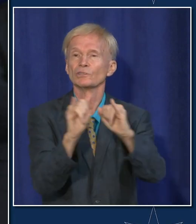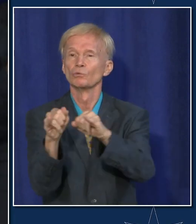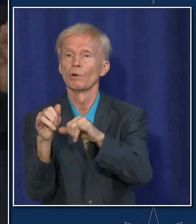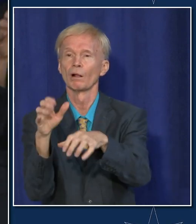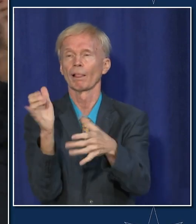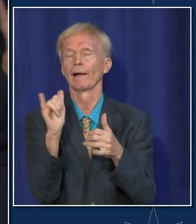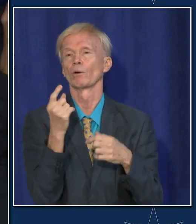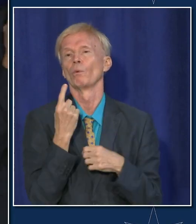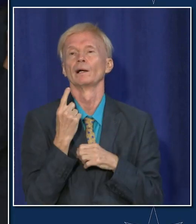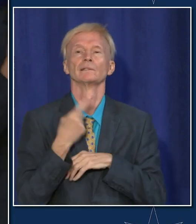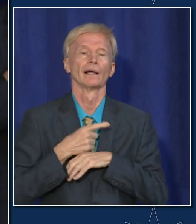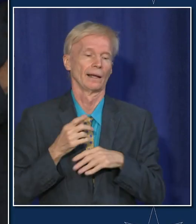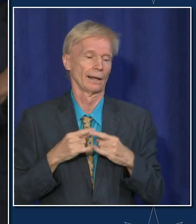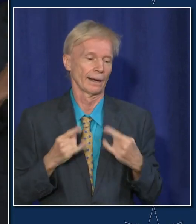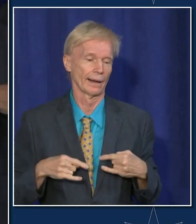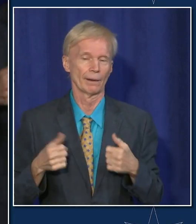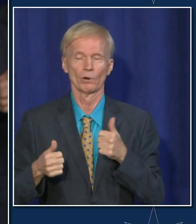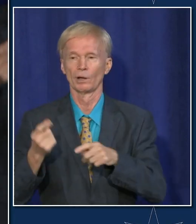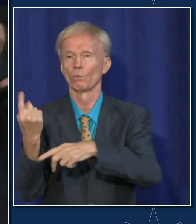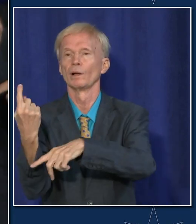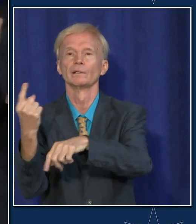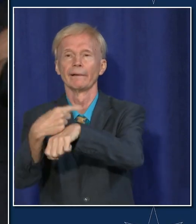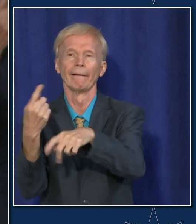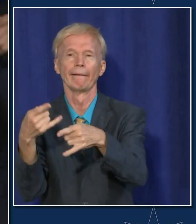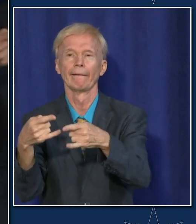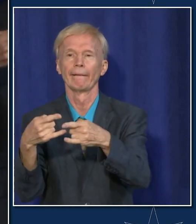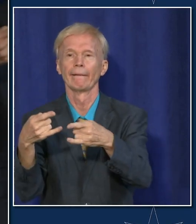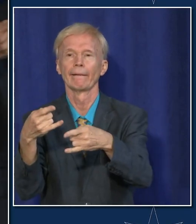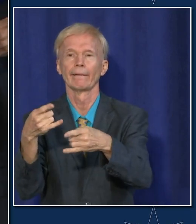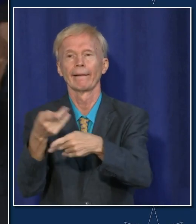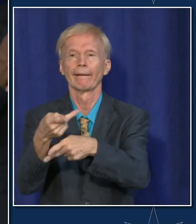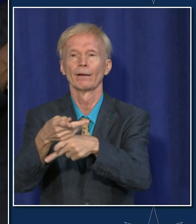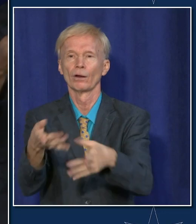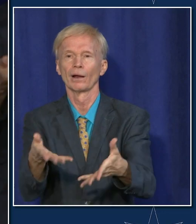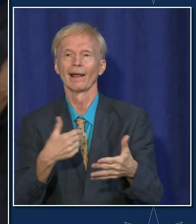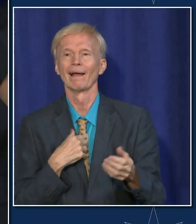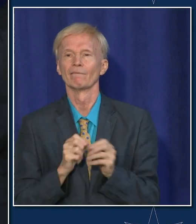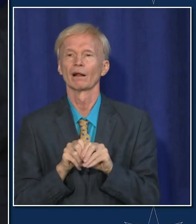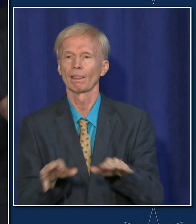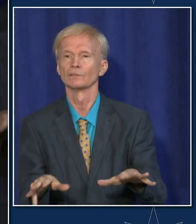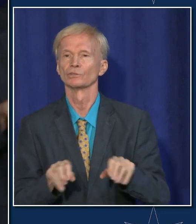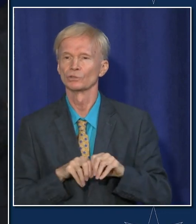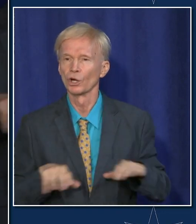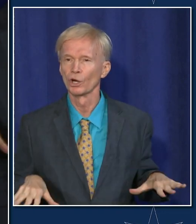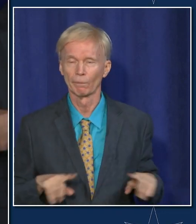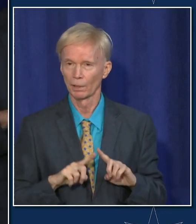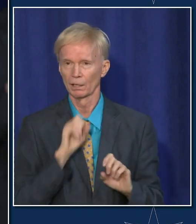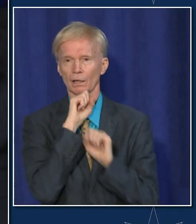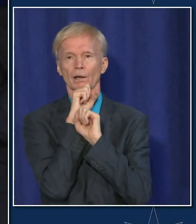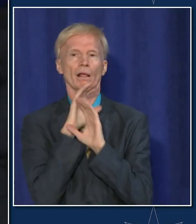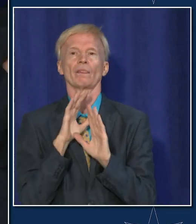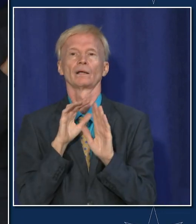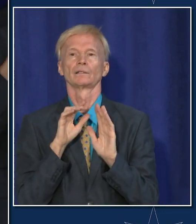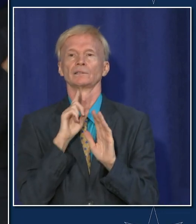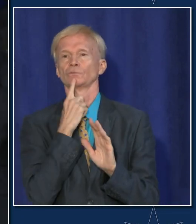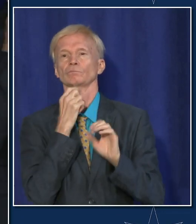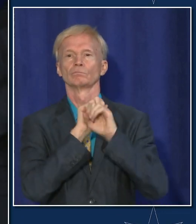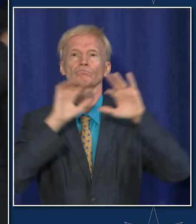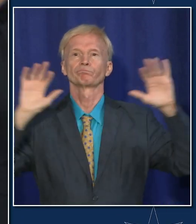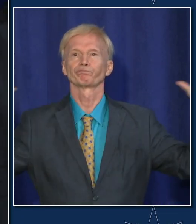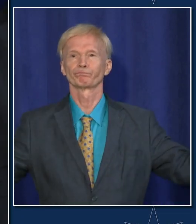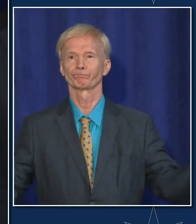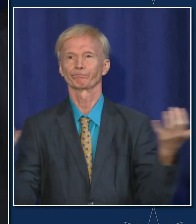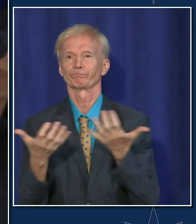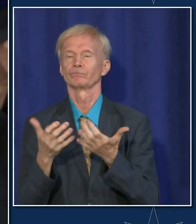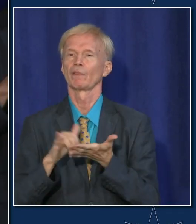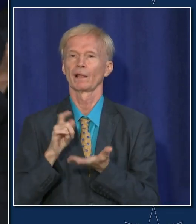a day camp or a daycare, for example, where you'll see a cluster, but nothing sort of at a population level, or nothing that has made us